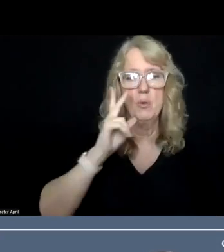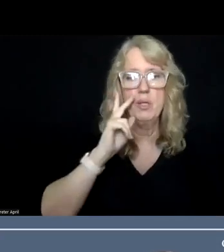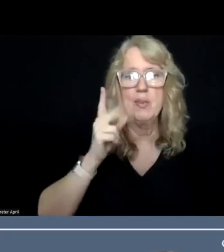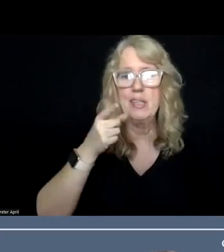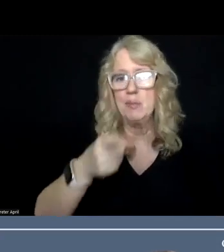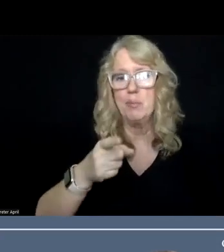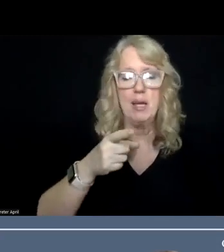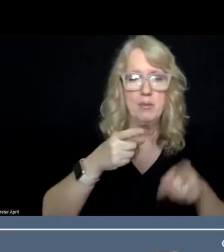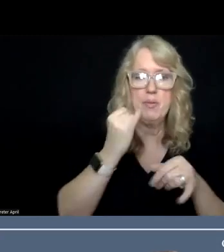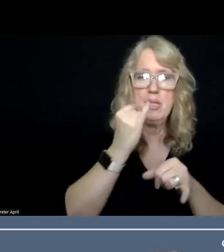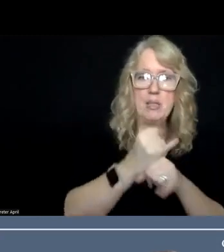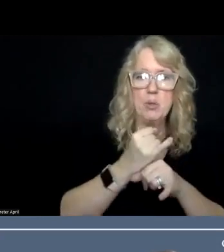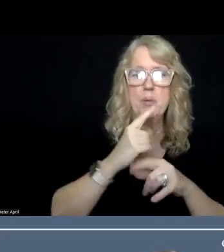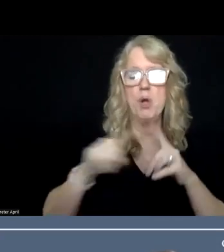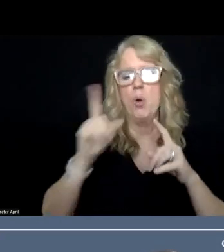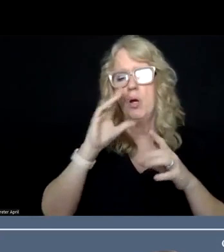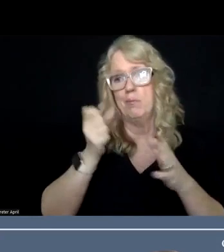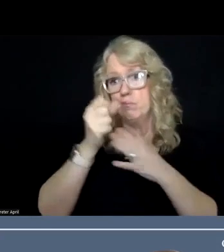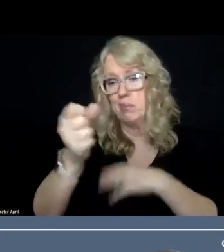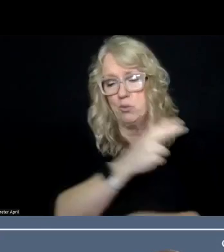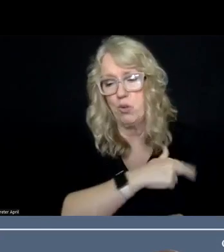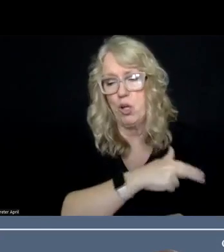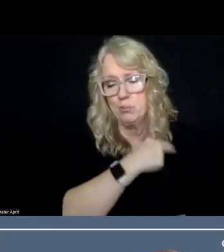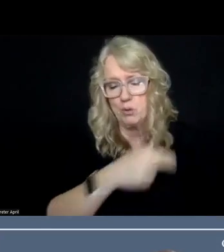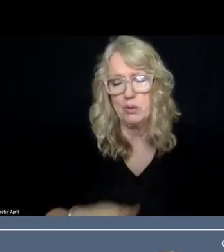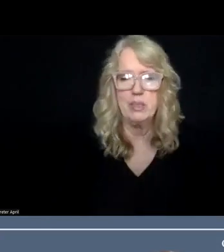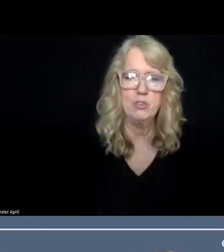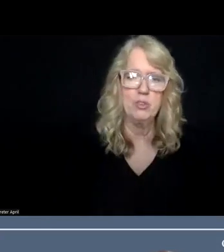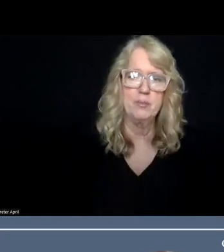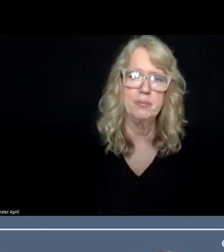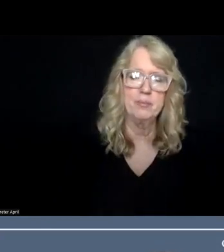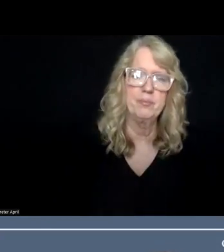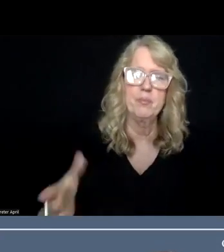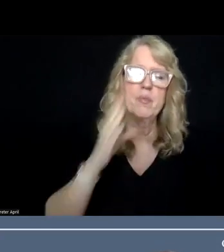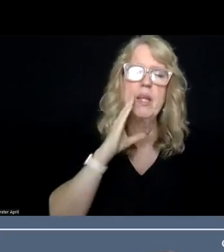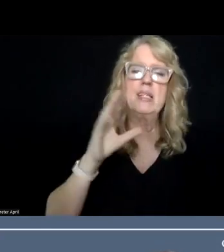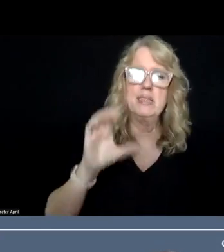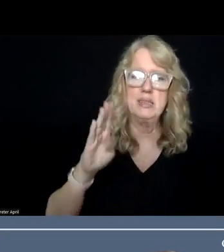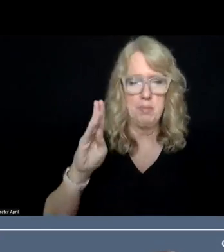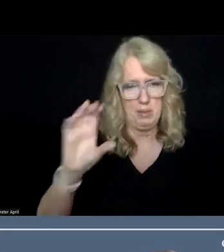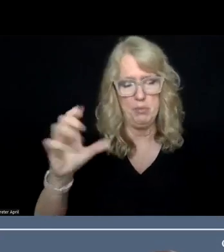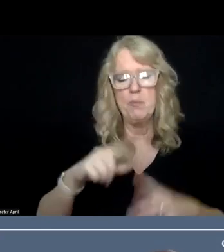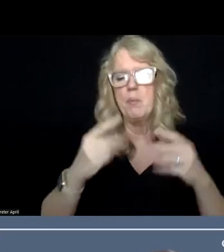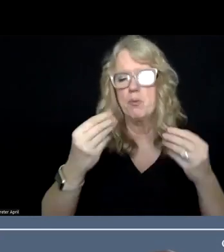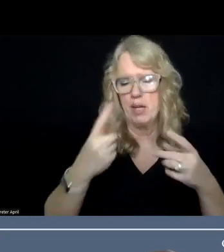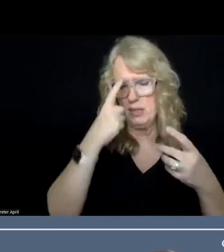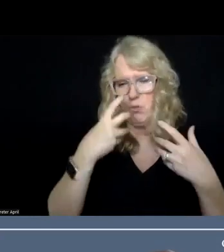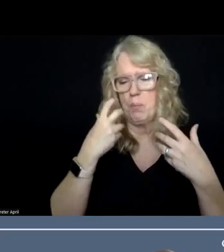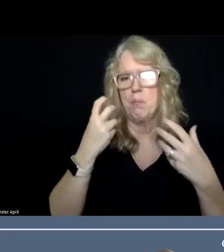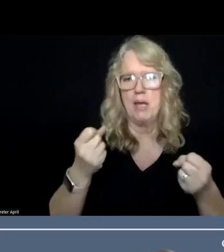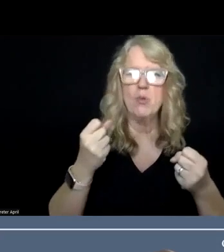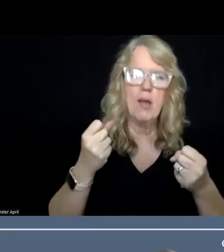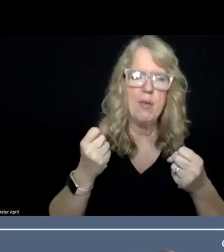an institution, or hospitalization. And then finally, CCBHCs have to provide community-based mental health care for veterans